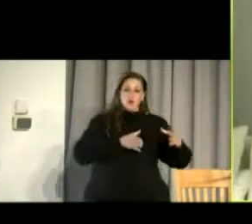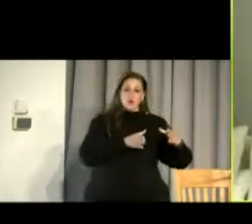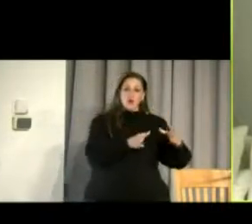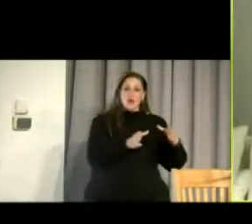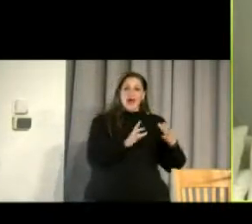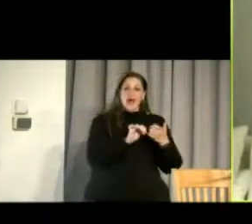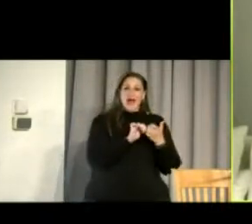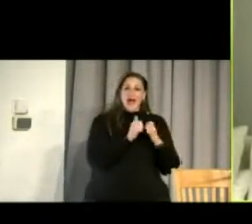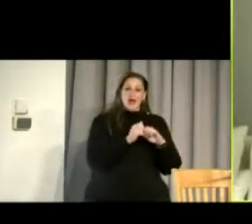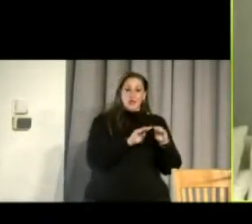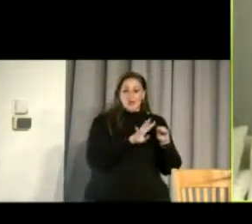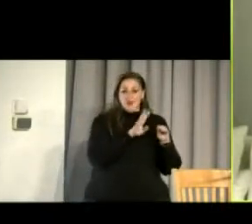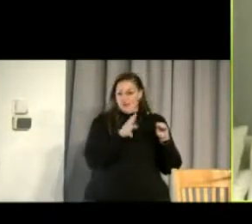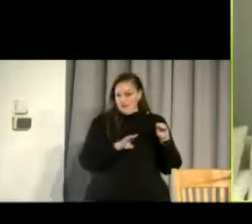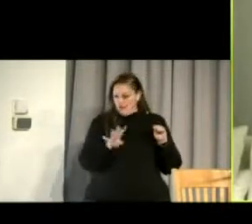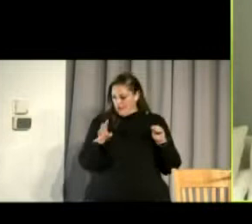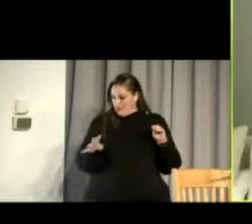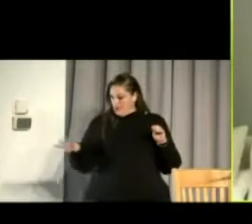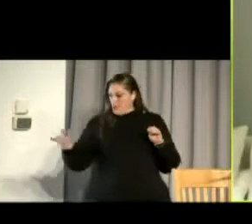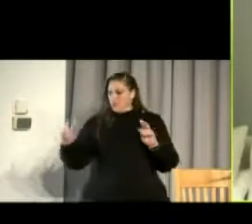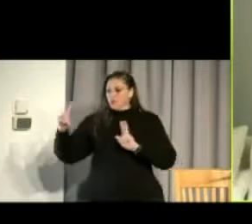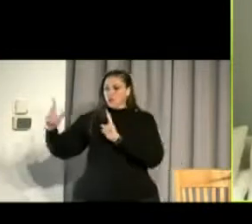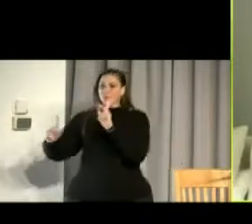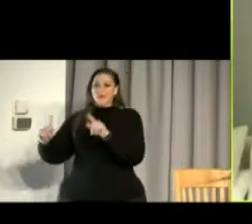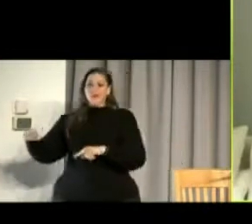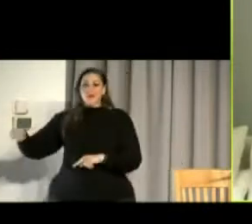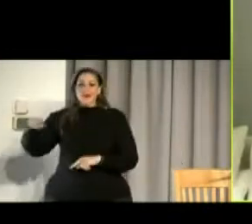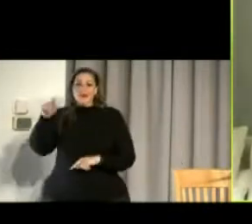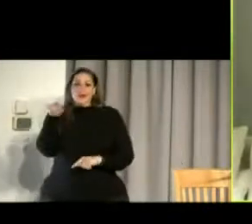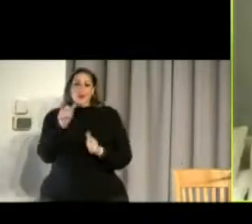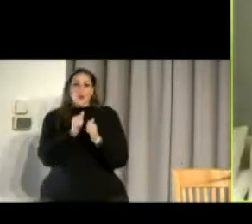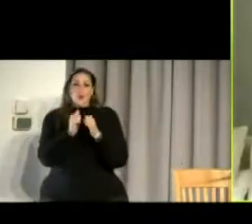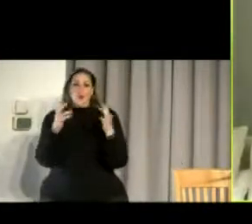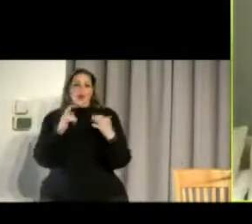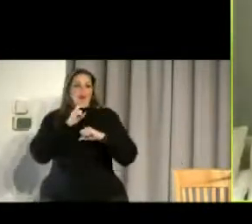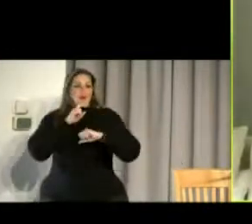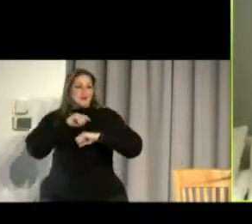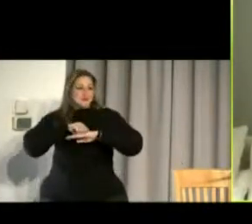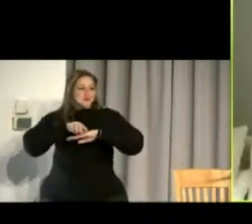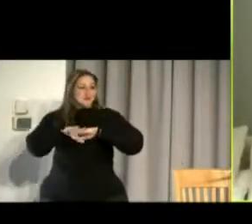it being contaminated? And that's where our $1 billion infrastructure problem comes in.